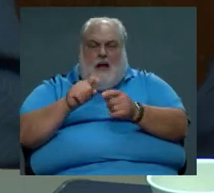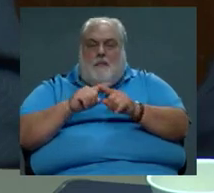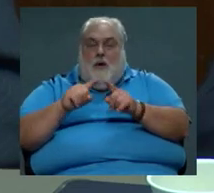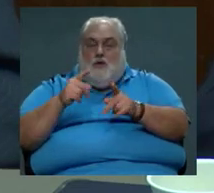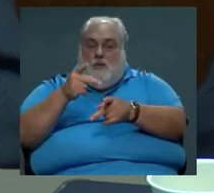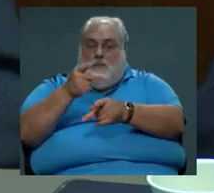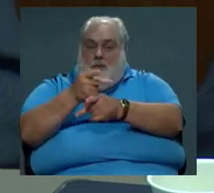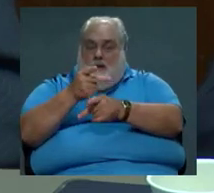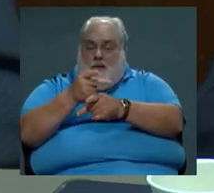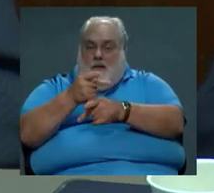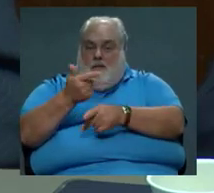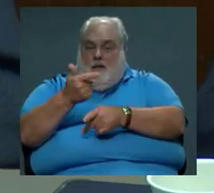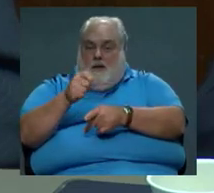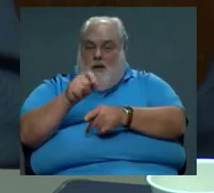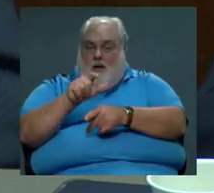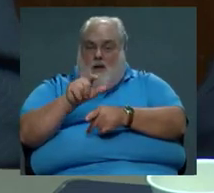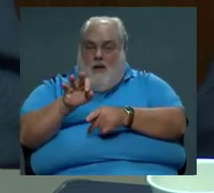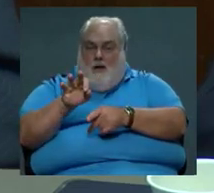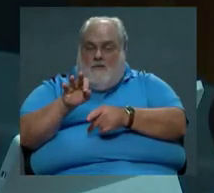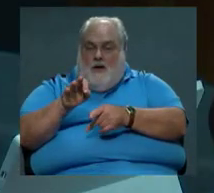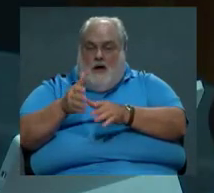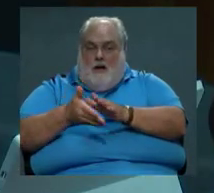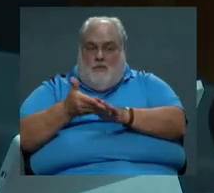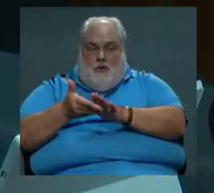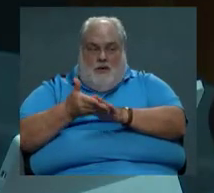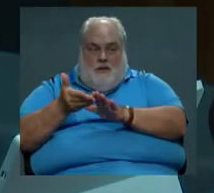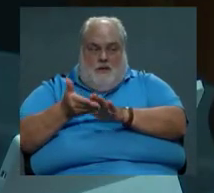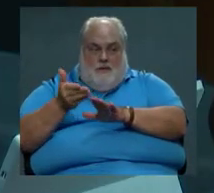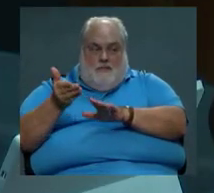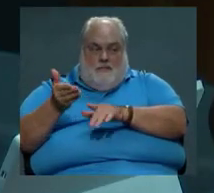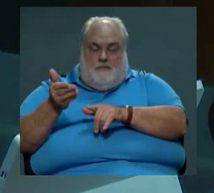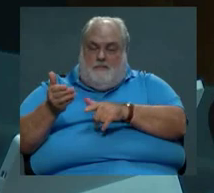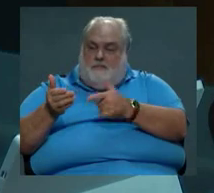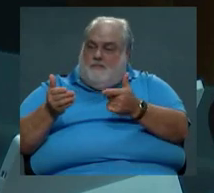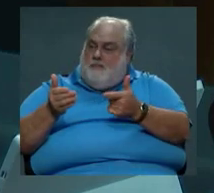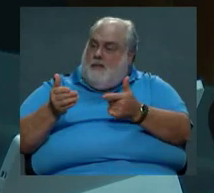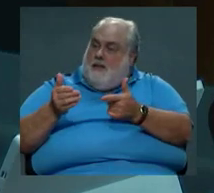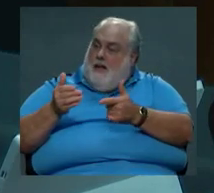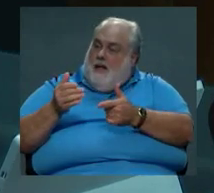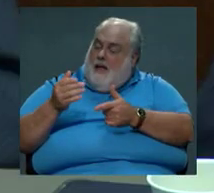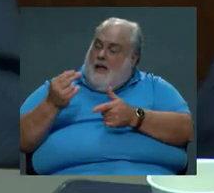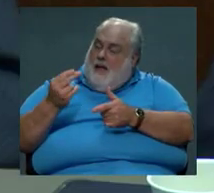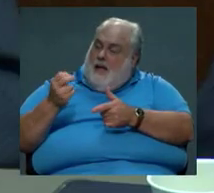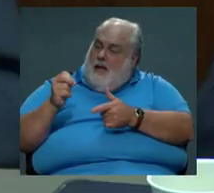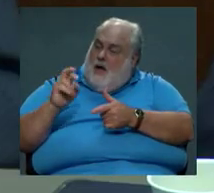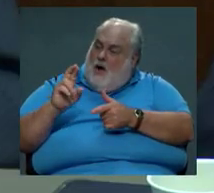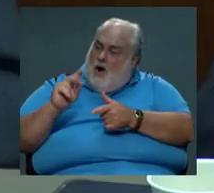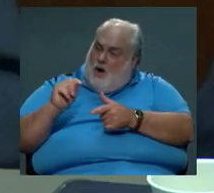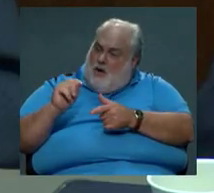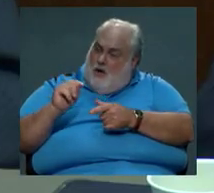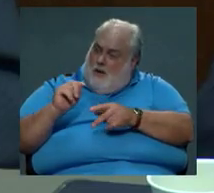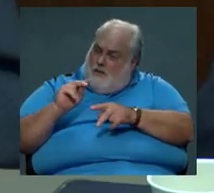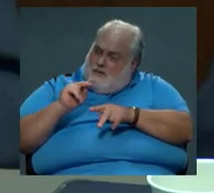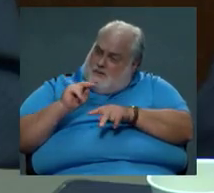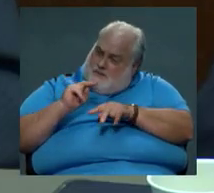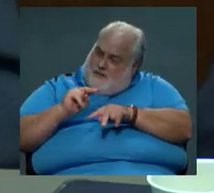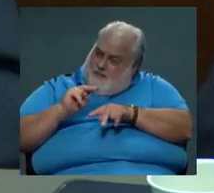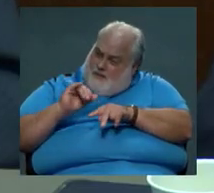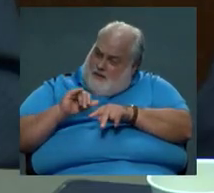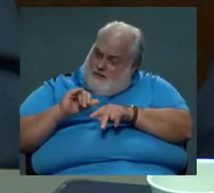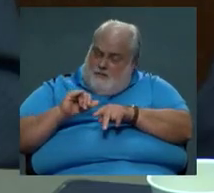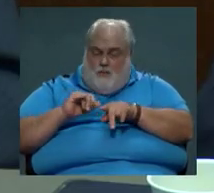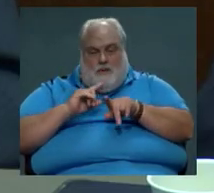the golf operations. Does Mr. Eckhart oversee this also? He does not